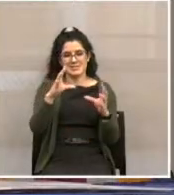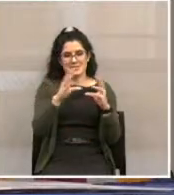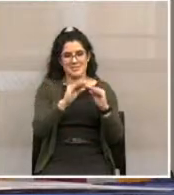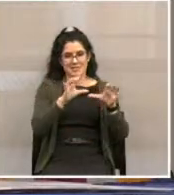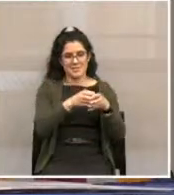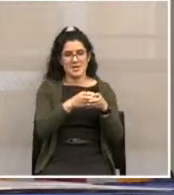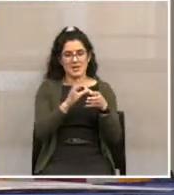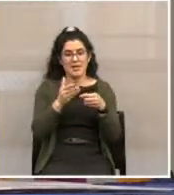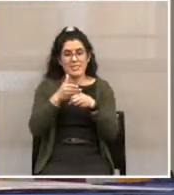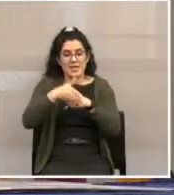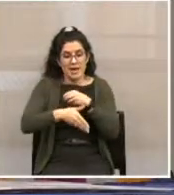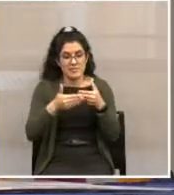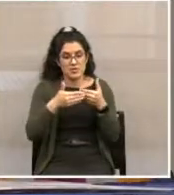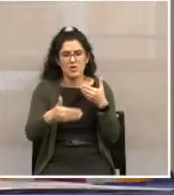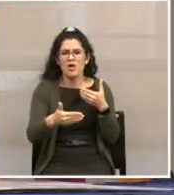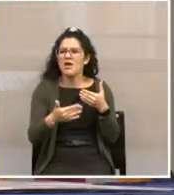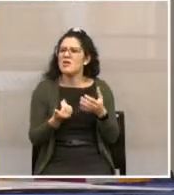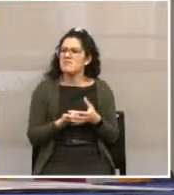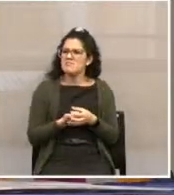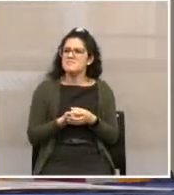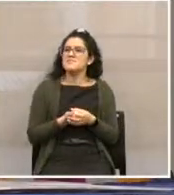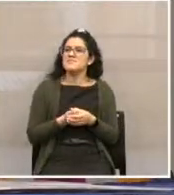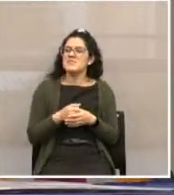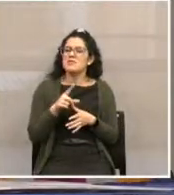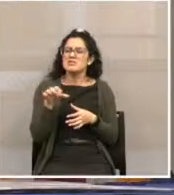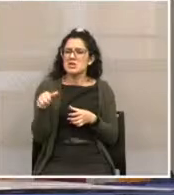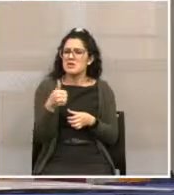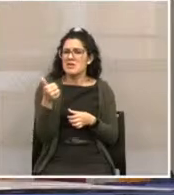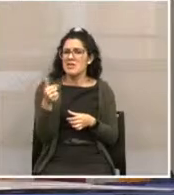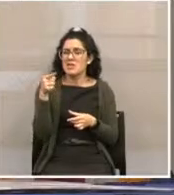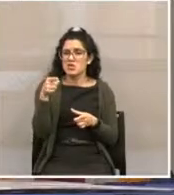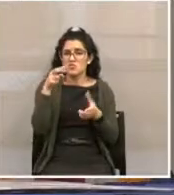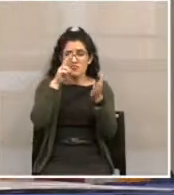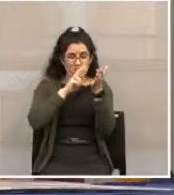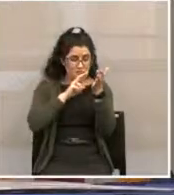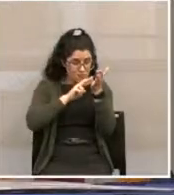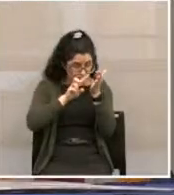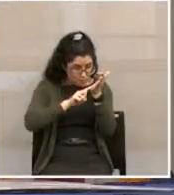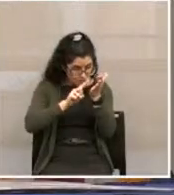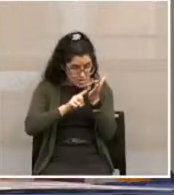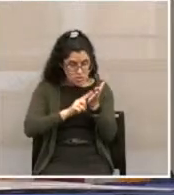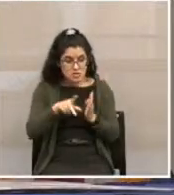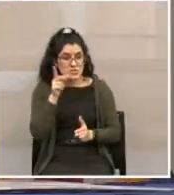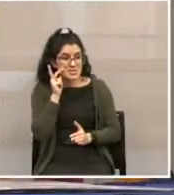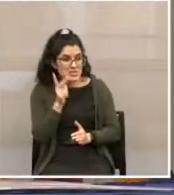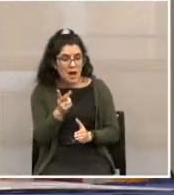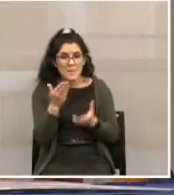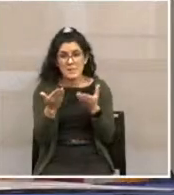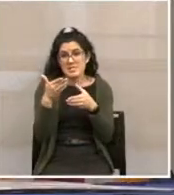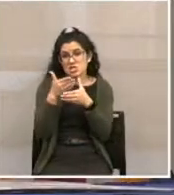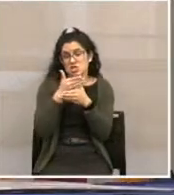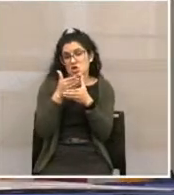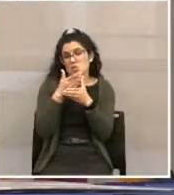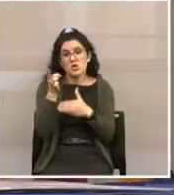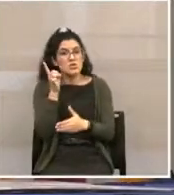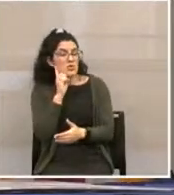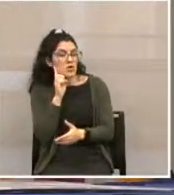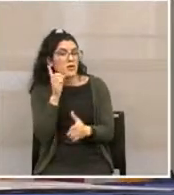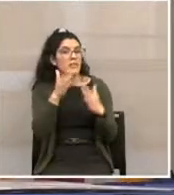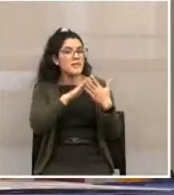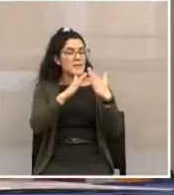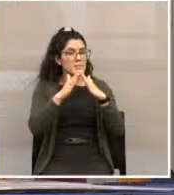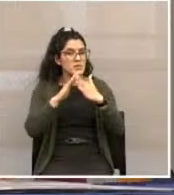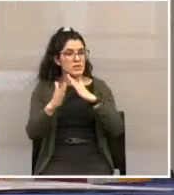6th after. Was there anything that you researched or saw, or can you share things that you heard in the